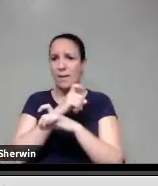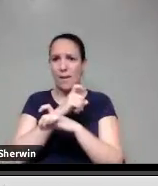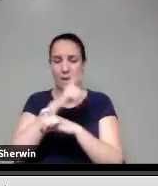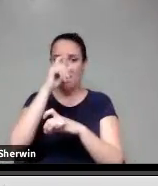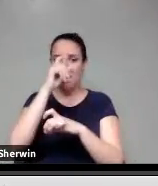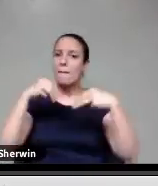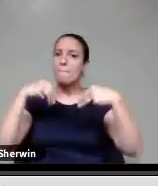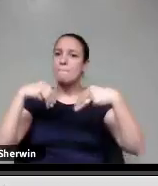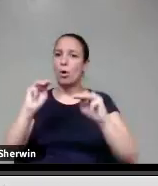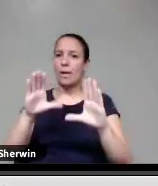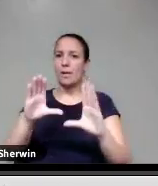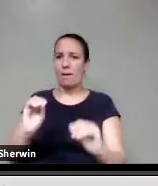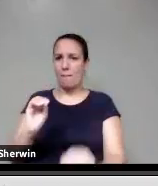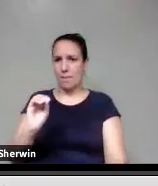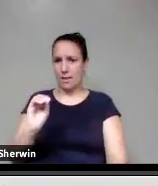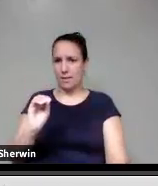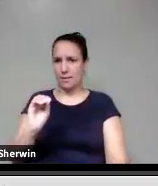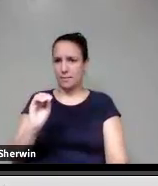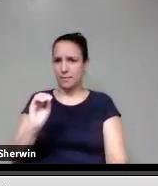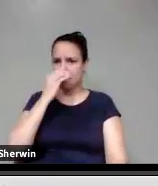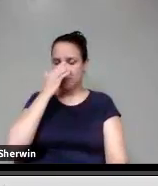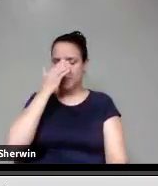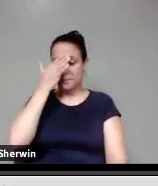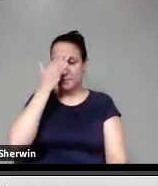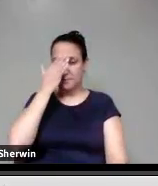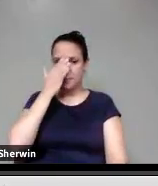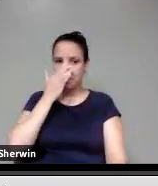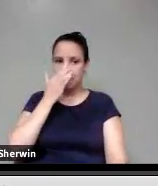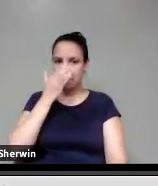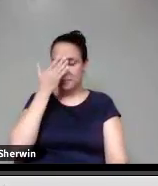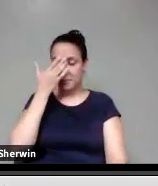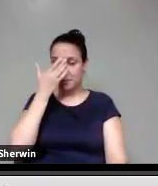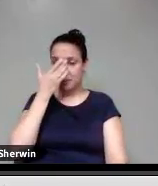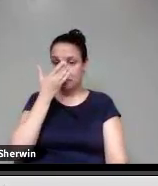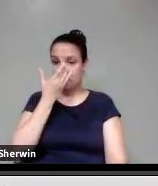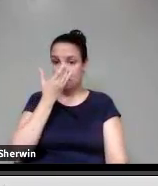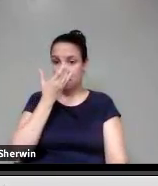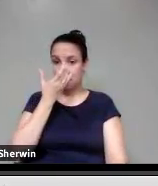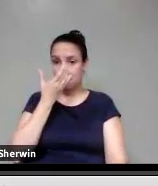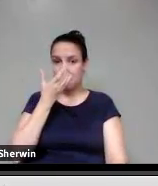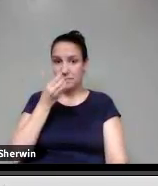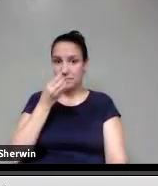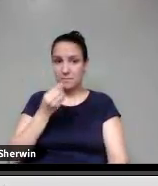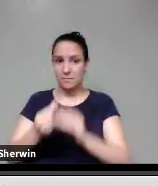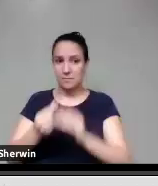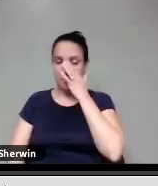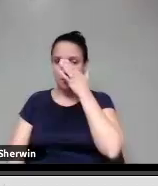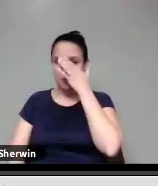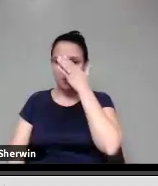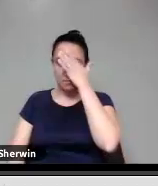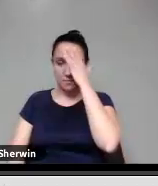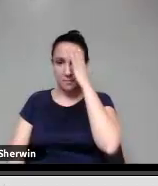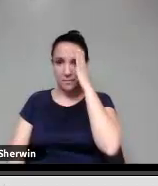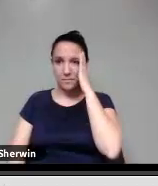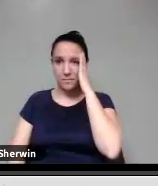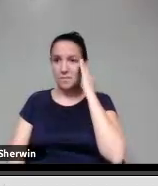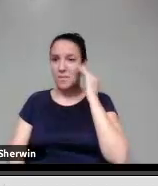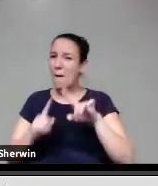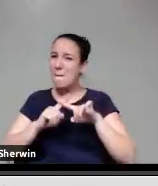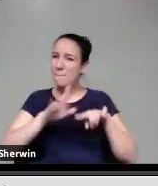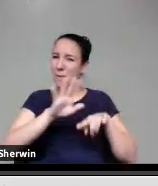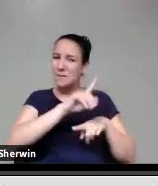company, and it was long and drawn out, and it was very leading so that you would answer a certain way and the results would look glowing.